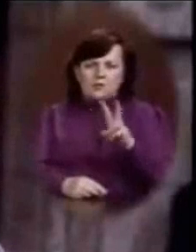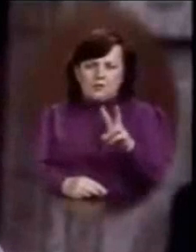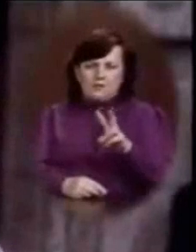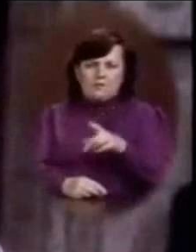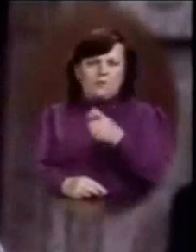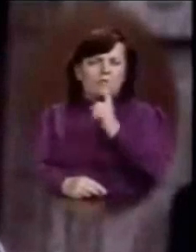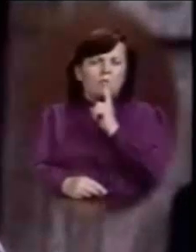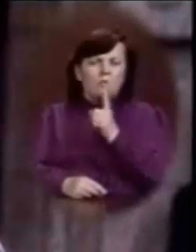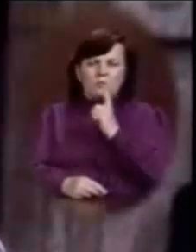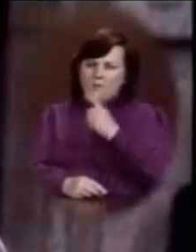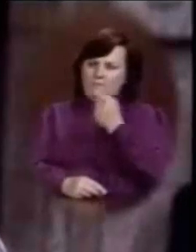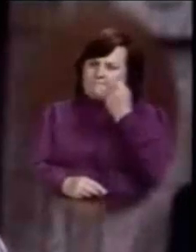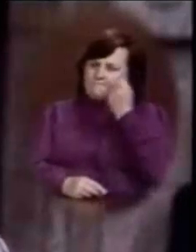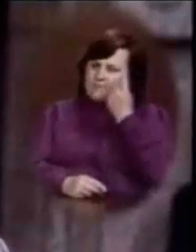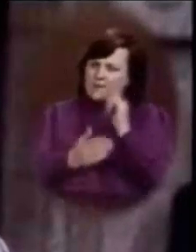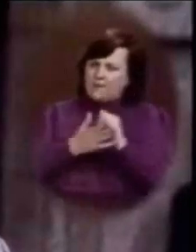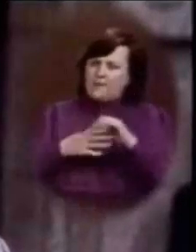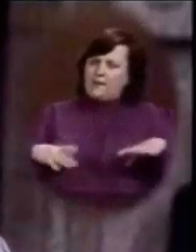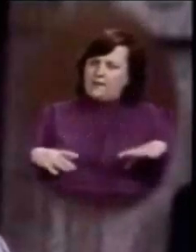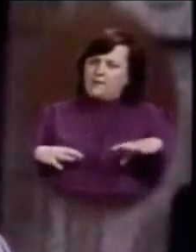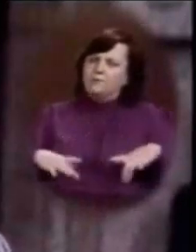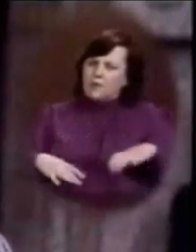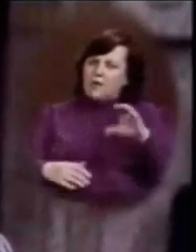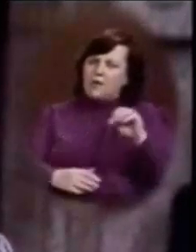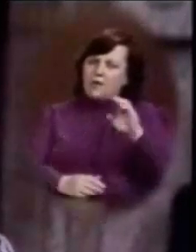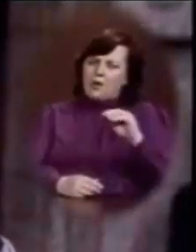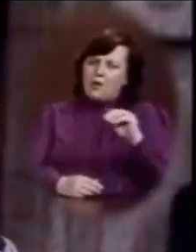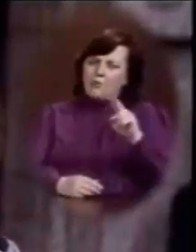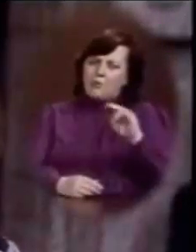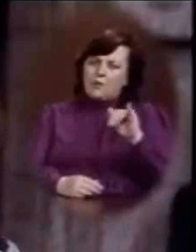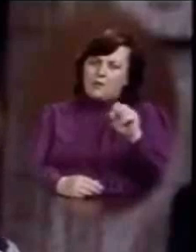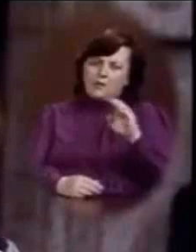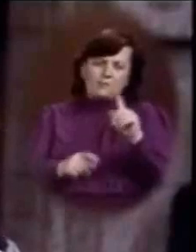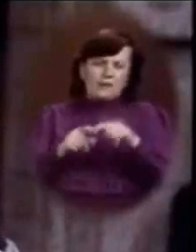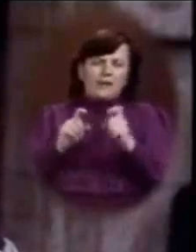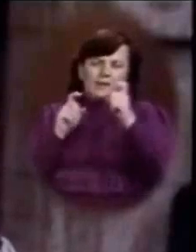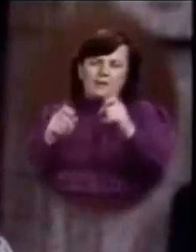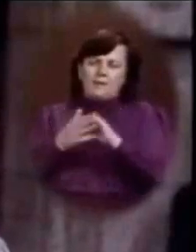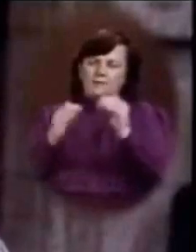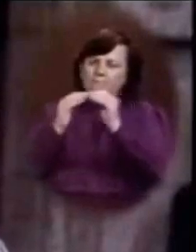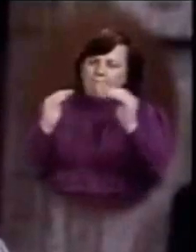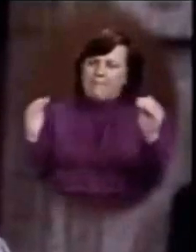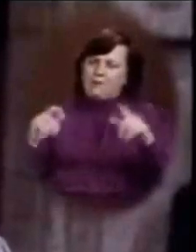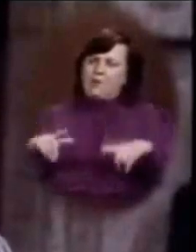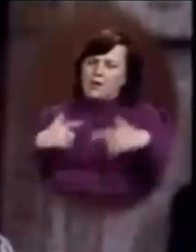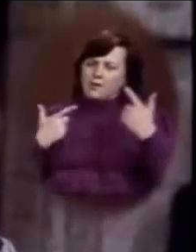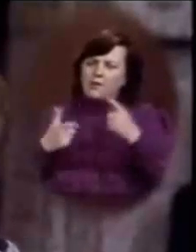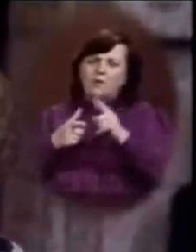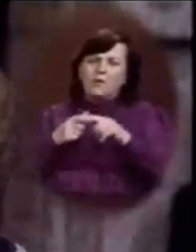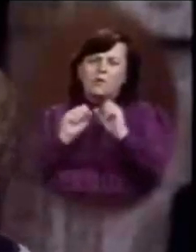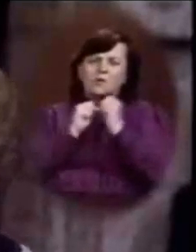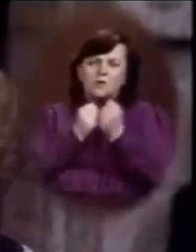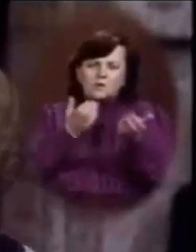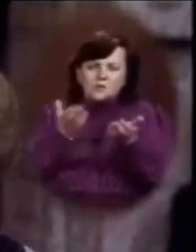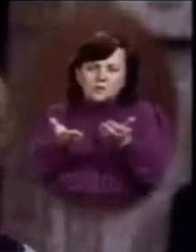sight has seen that communism has not been able to deliver the standard of living, of social services, of